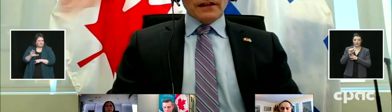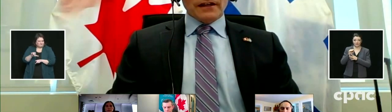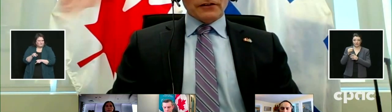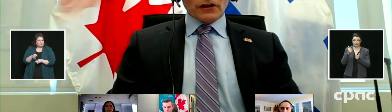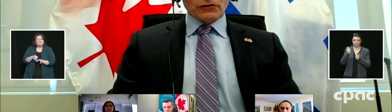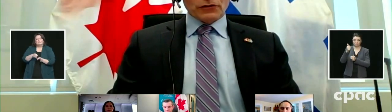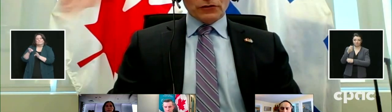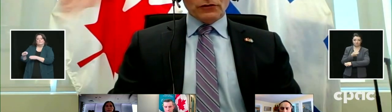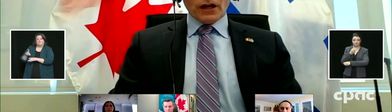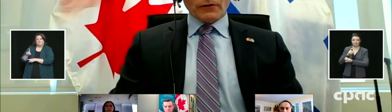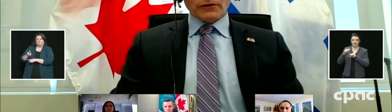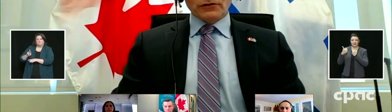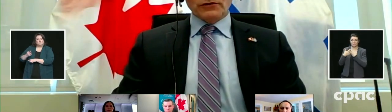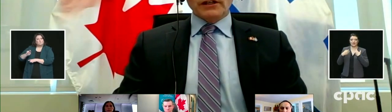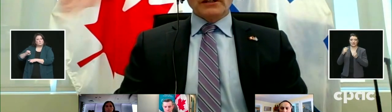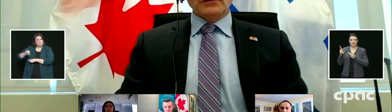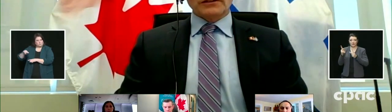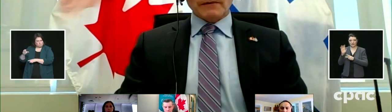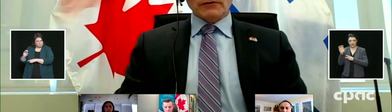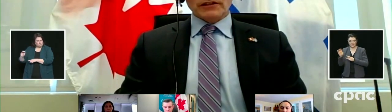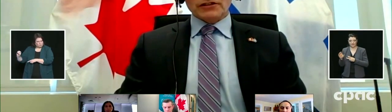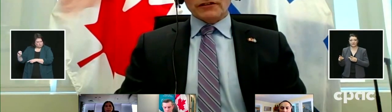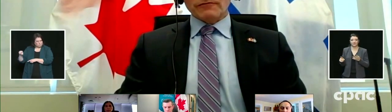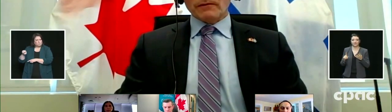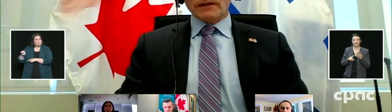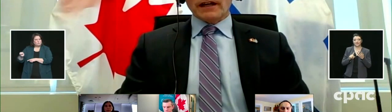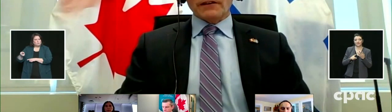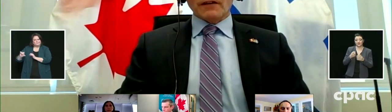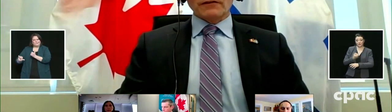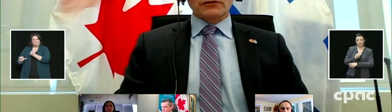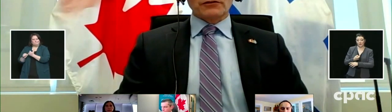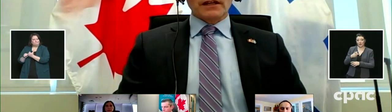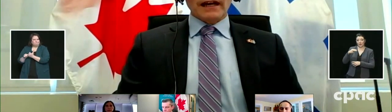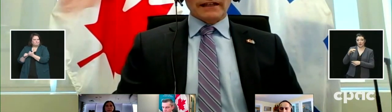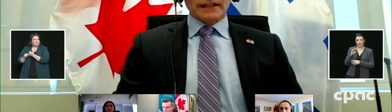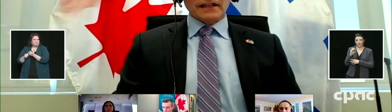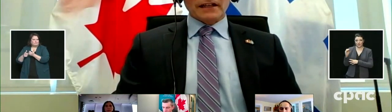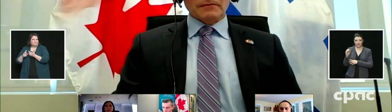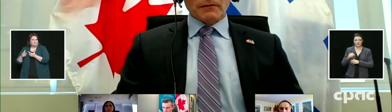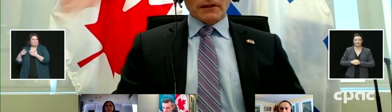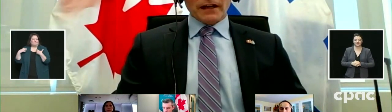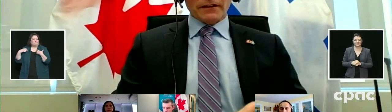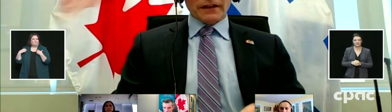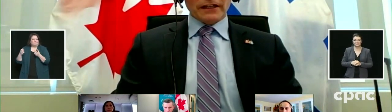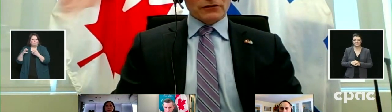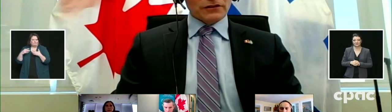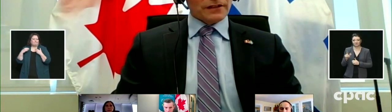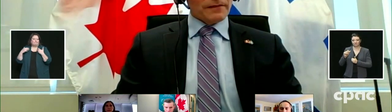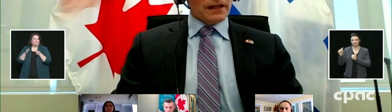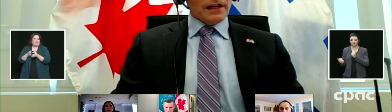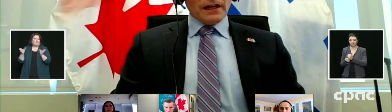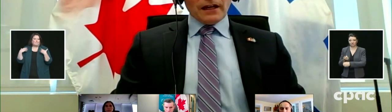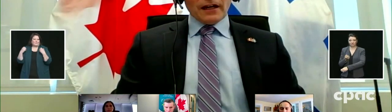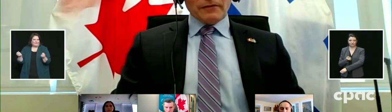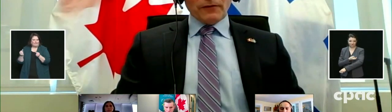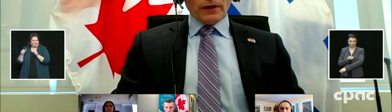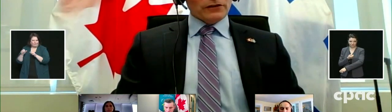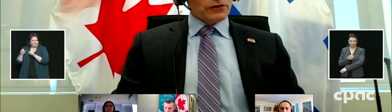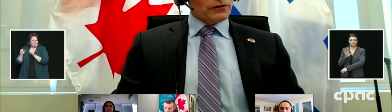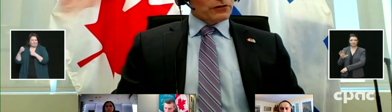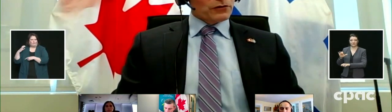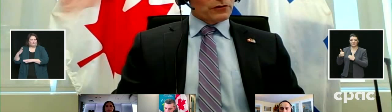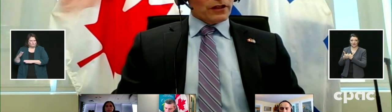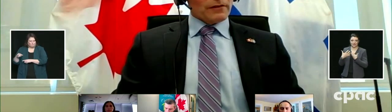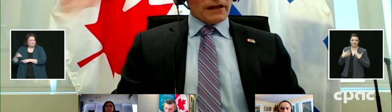and Dr. Njoo, Howard Njoo, who is Deputy Chief Public Health Officer at Canada's Public Health Agency. Before